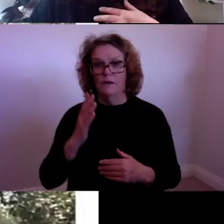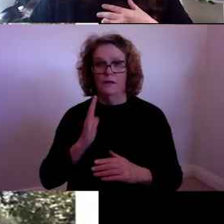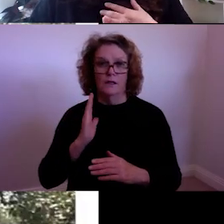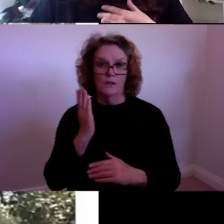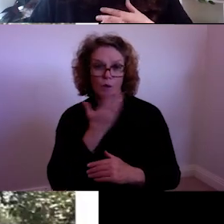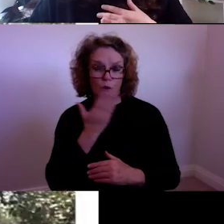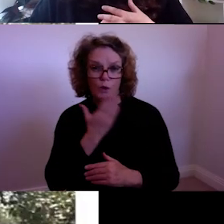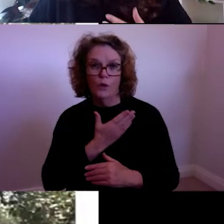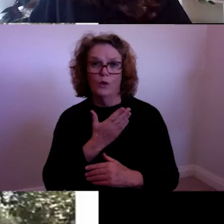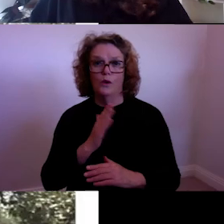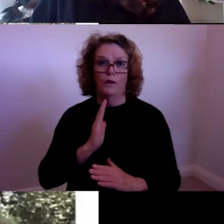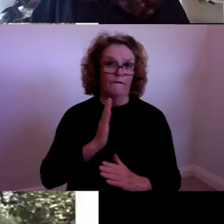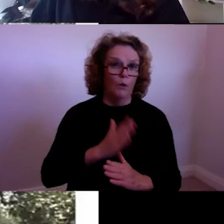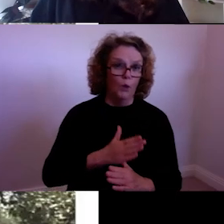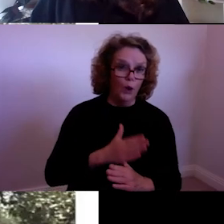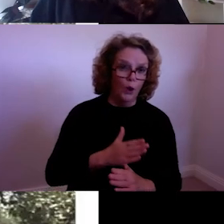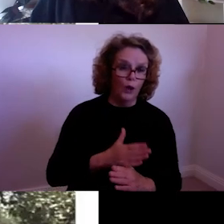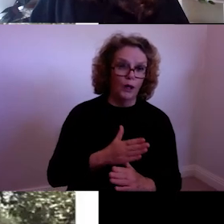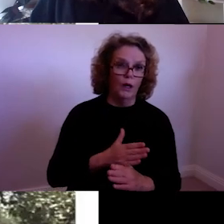big brother around as well.